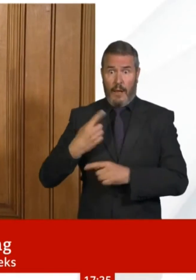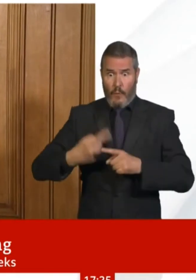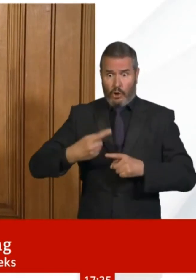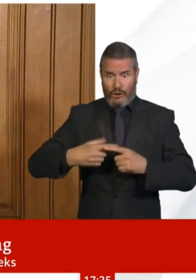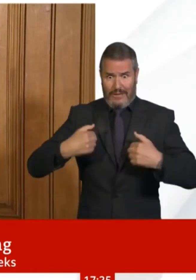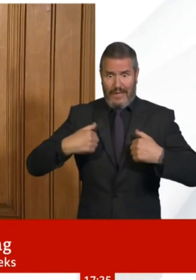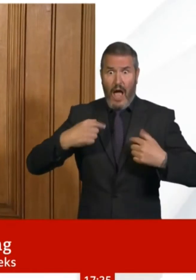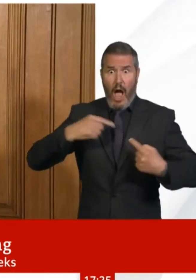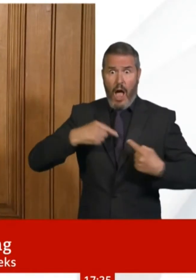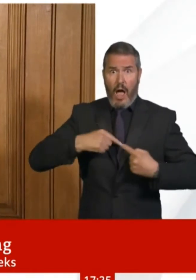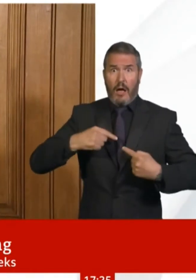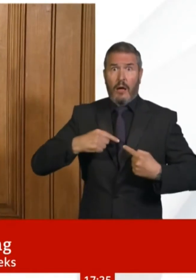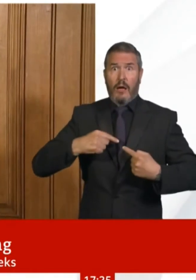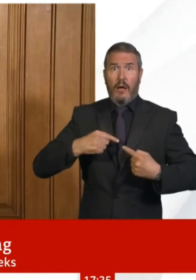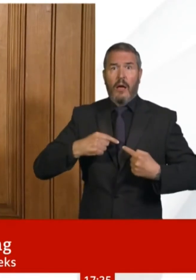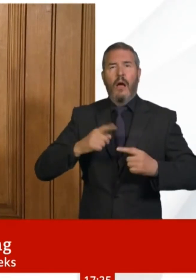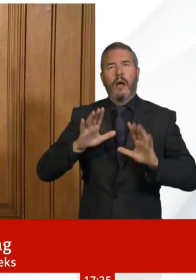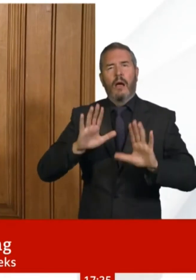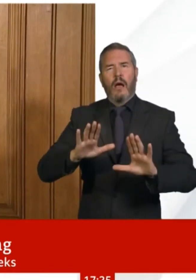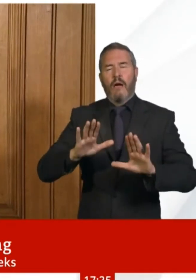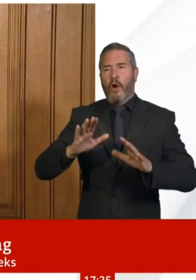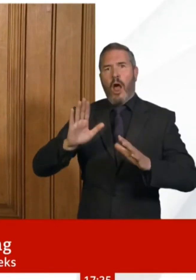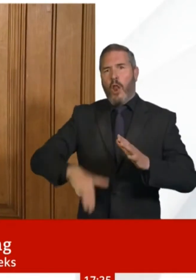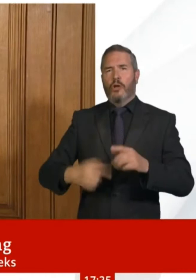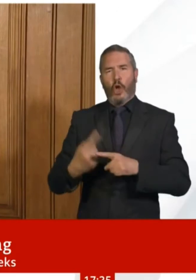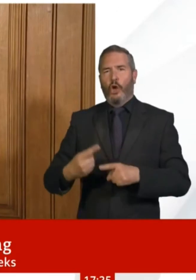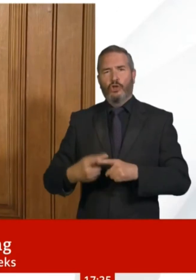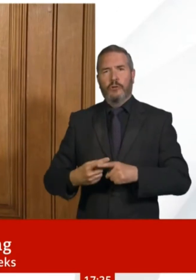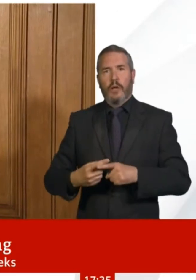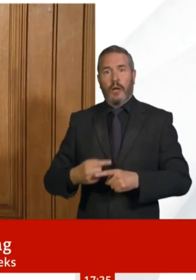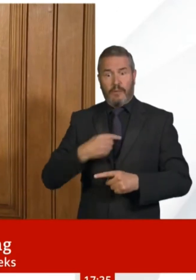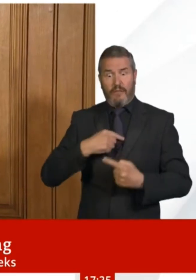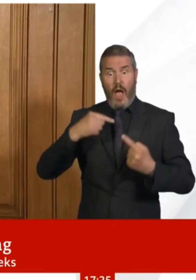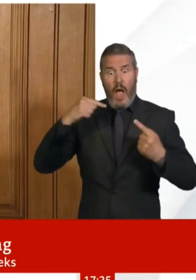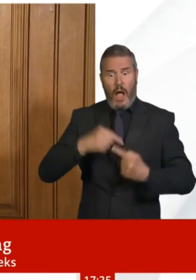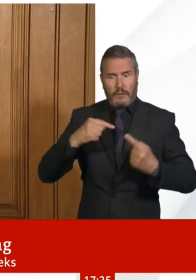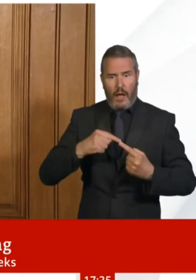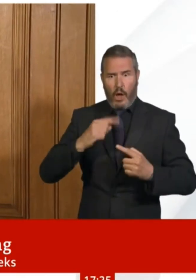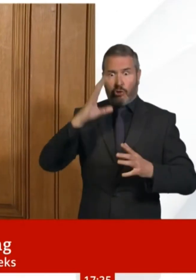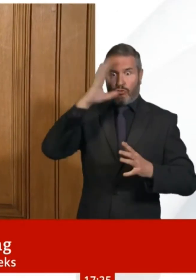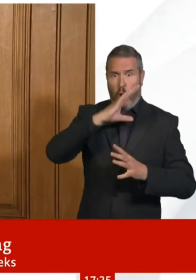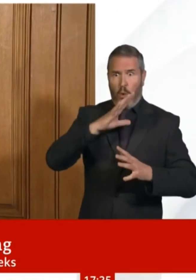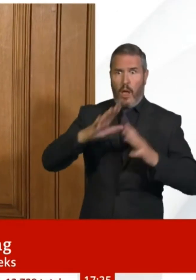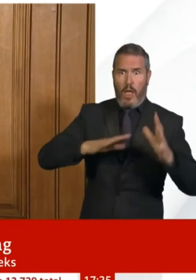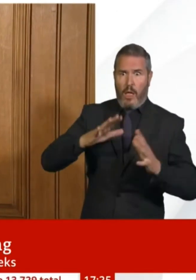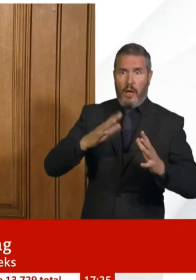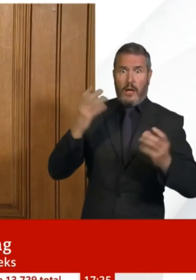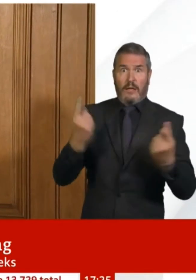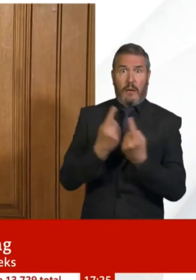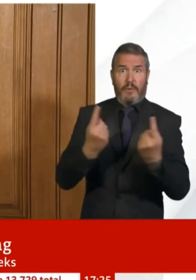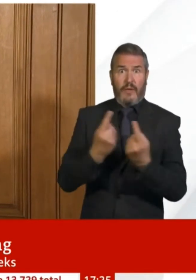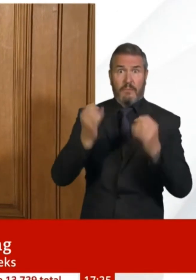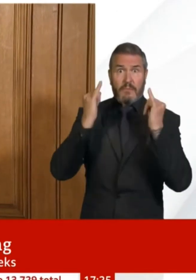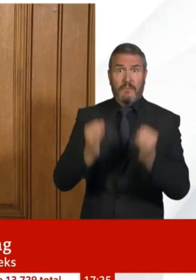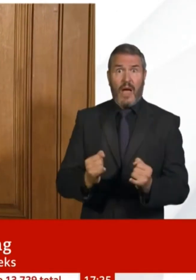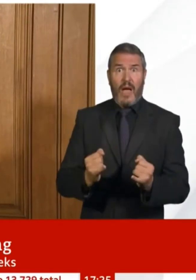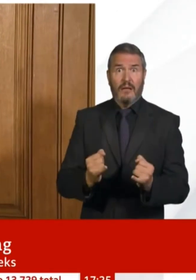people taking pressure off the NHS for the less urgent things, but if they're having a medical emergency, a heart attack, a stroke, a really